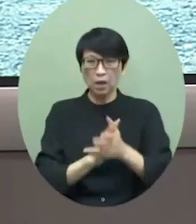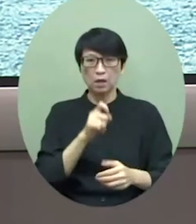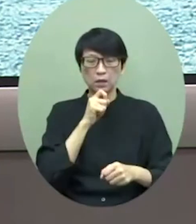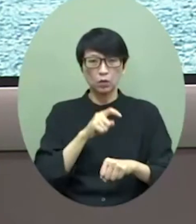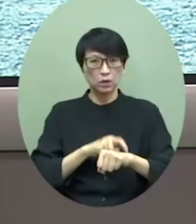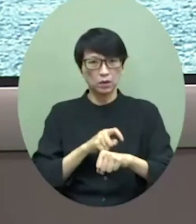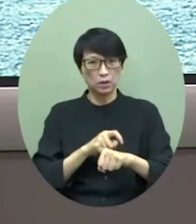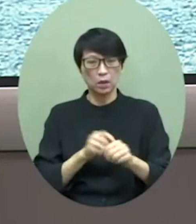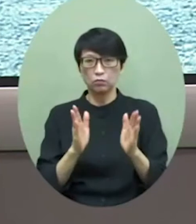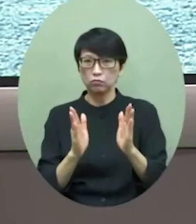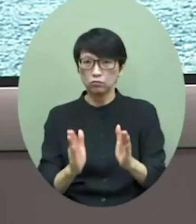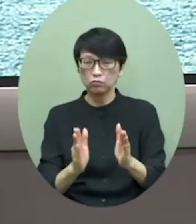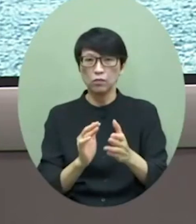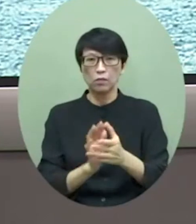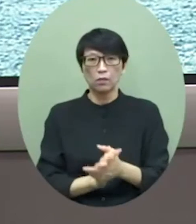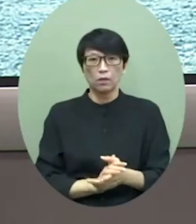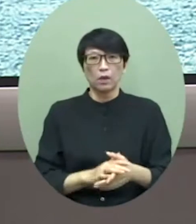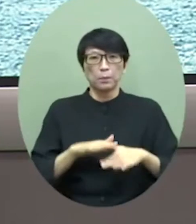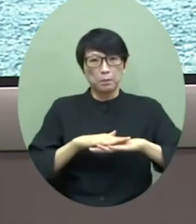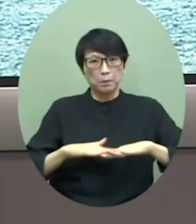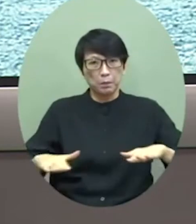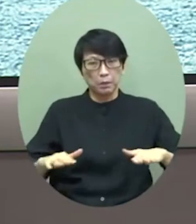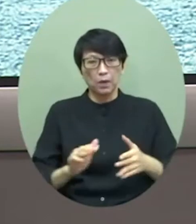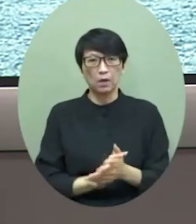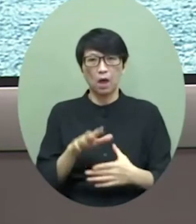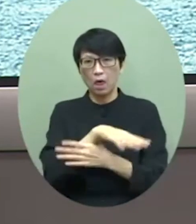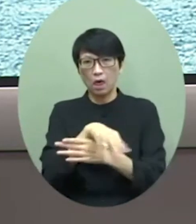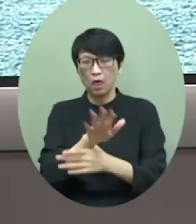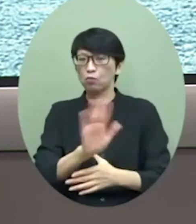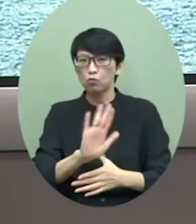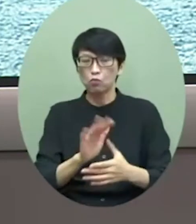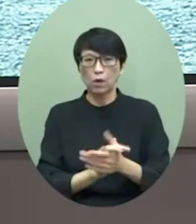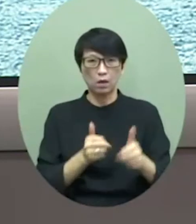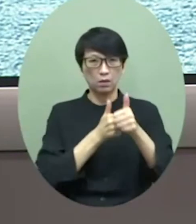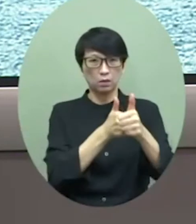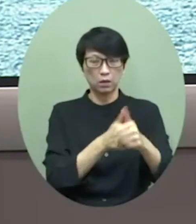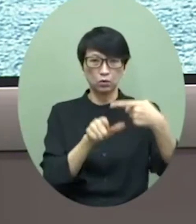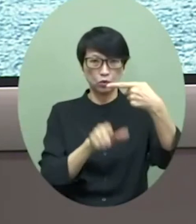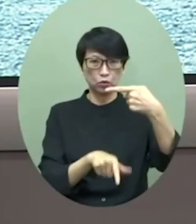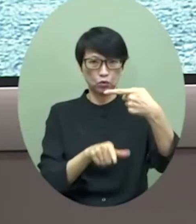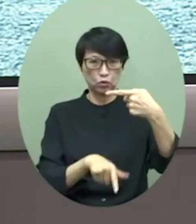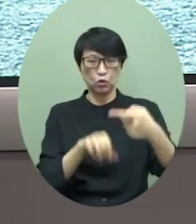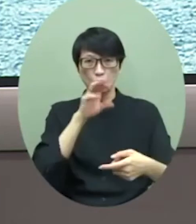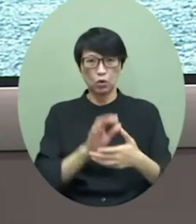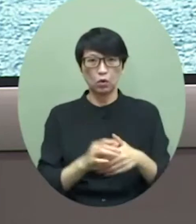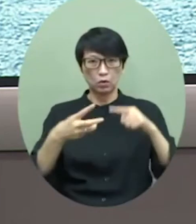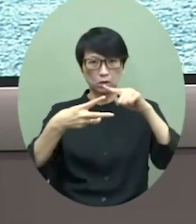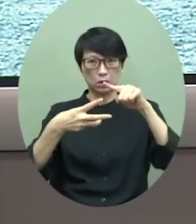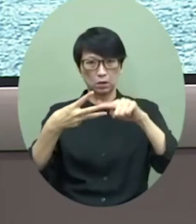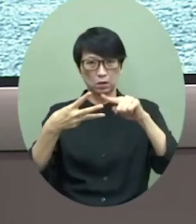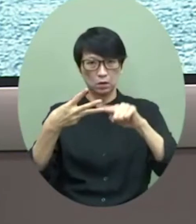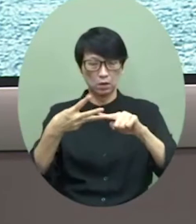has never let down its guard. Well, there was a period when the epidemic was stable, but we never